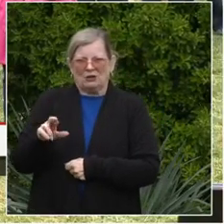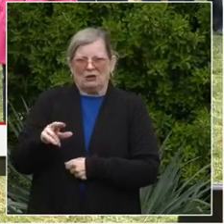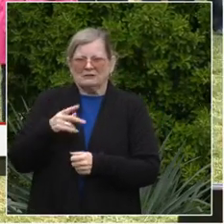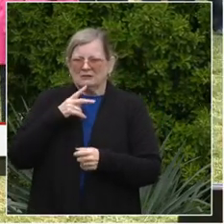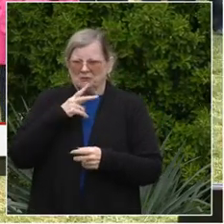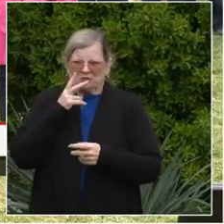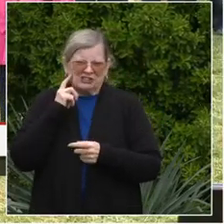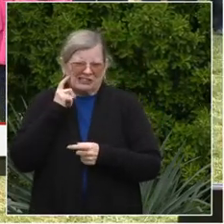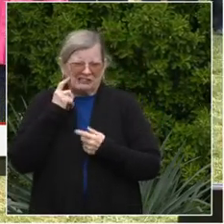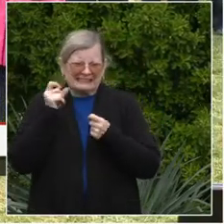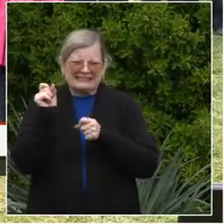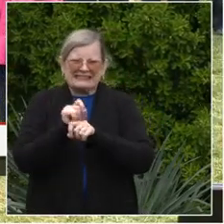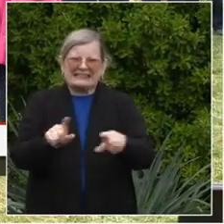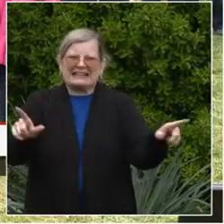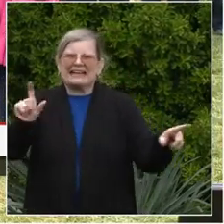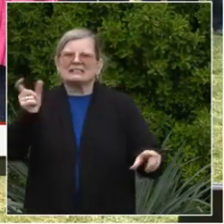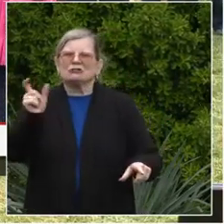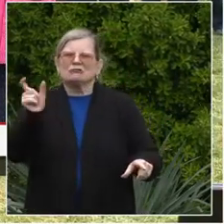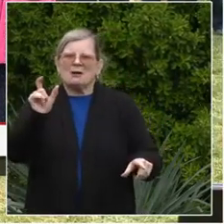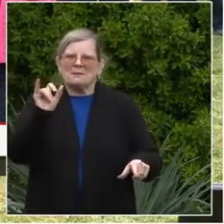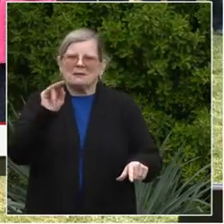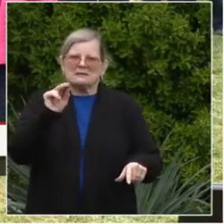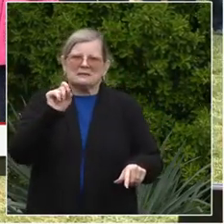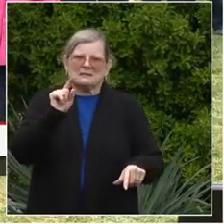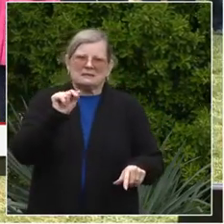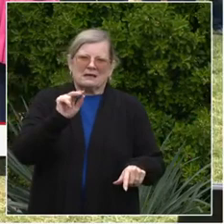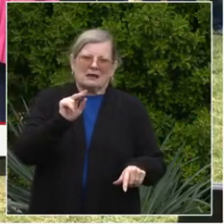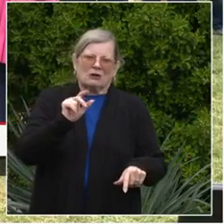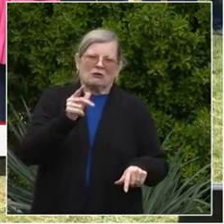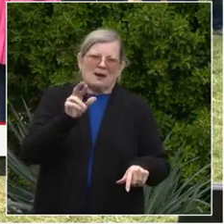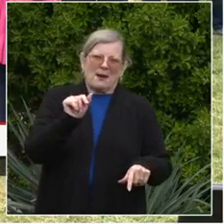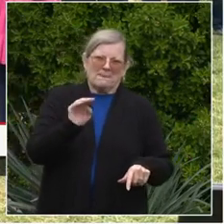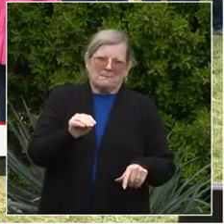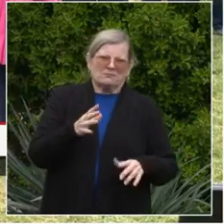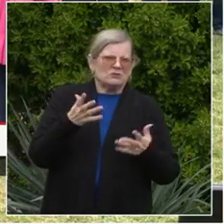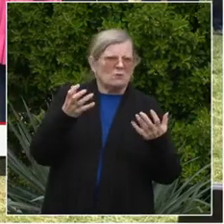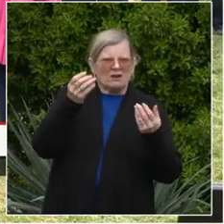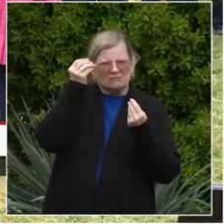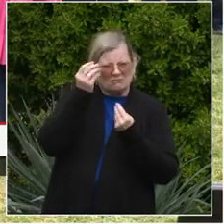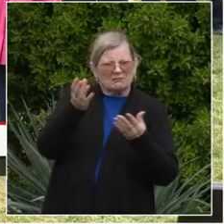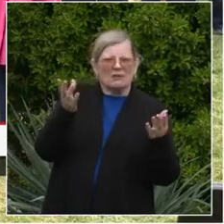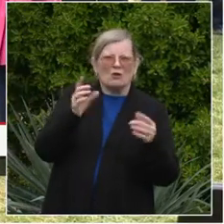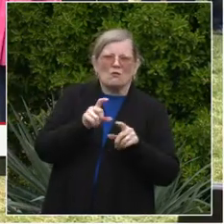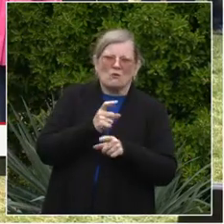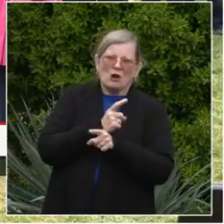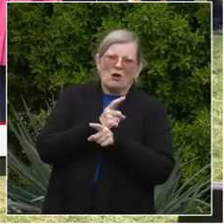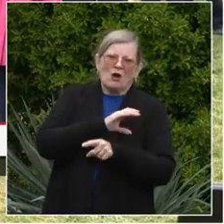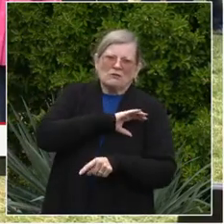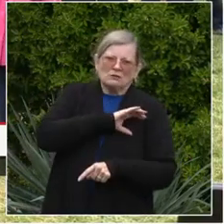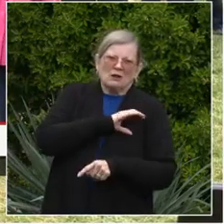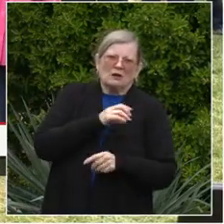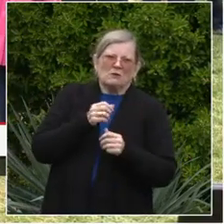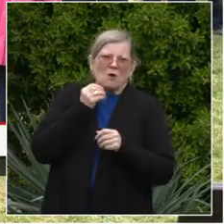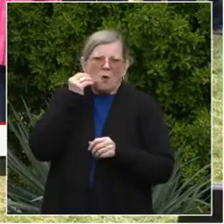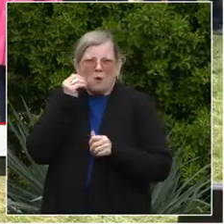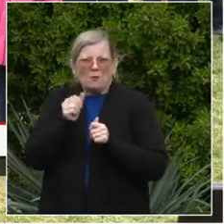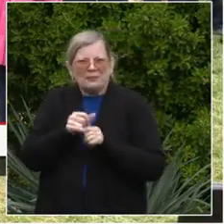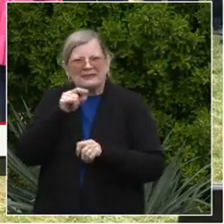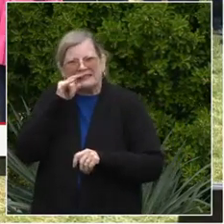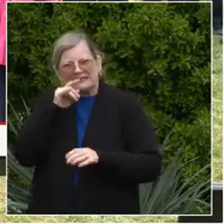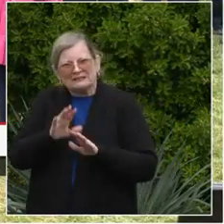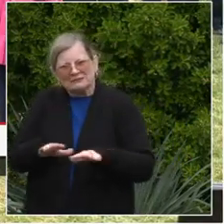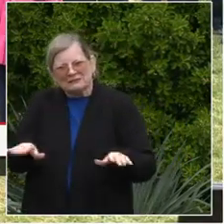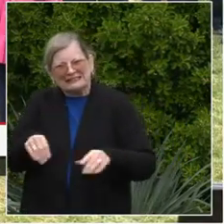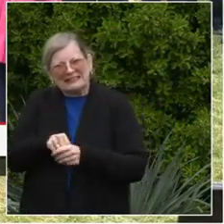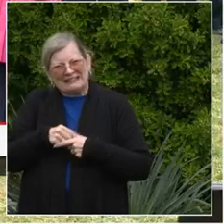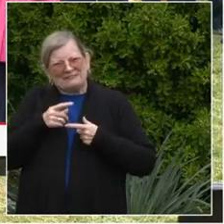that pipeline of police officers, not just our regular police officers, but homegrown kids from right here in the District of Columbia. So the Metropolitan